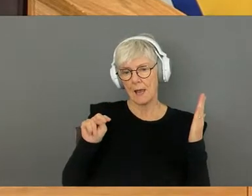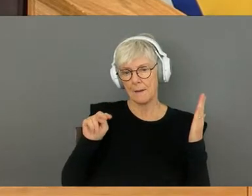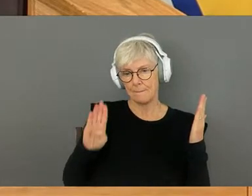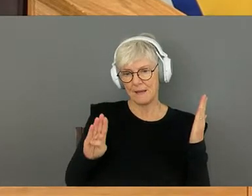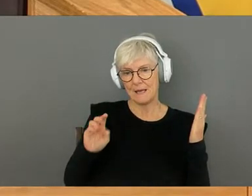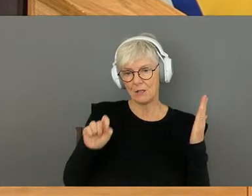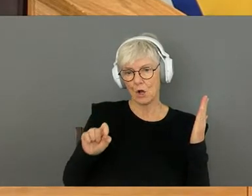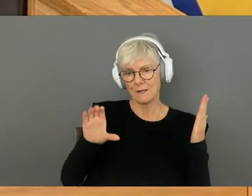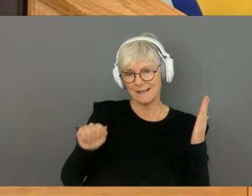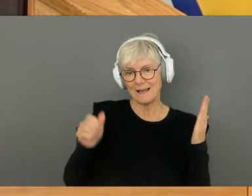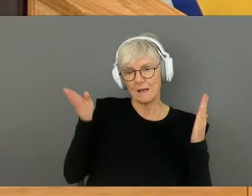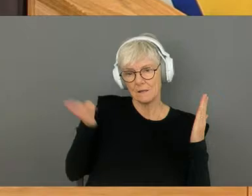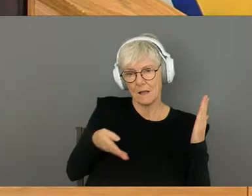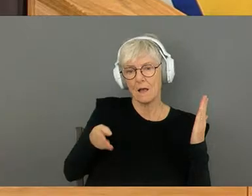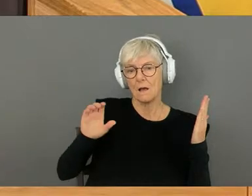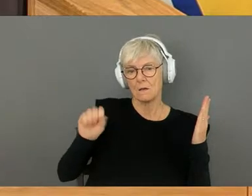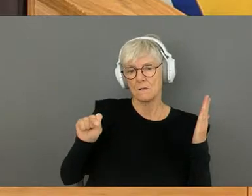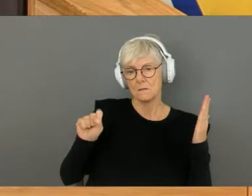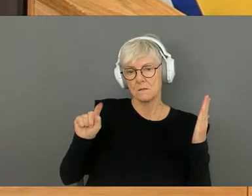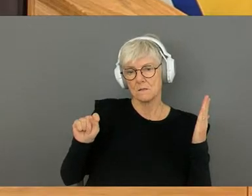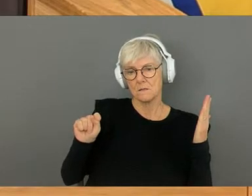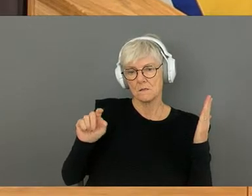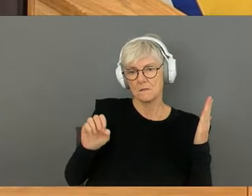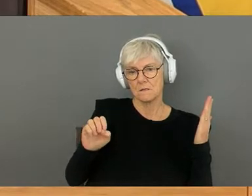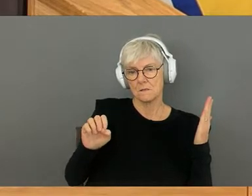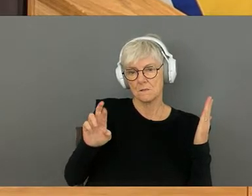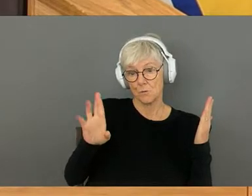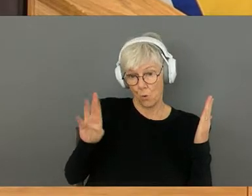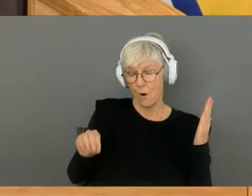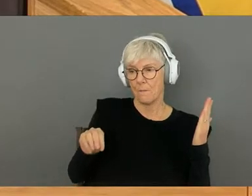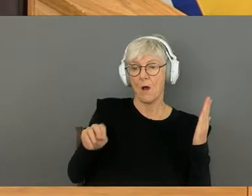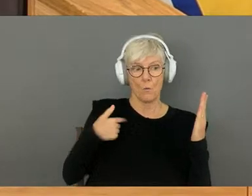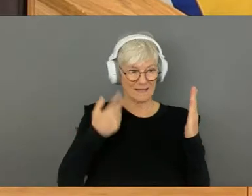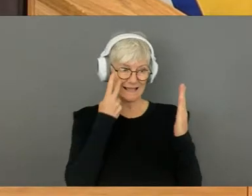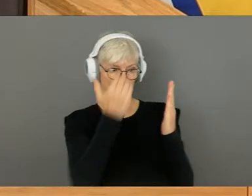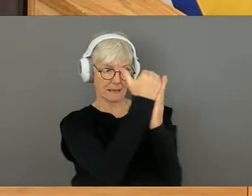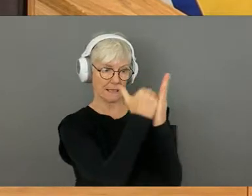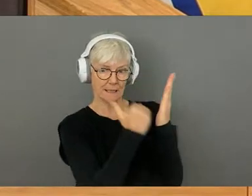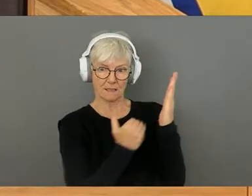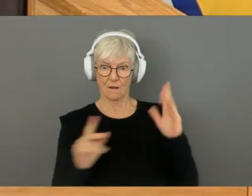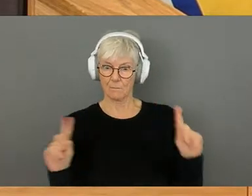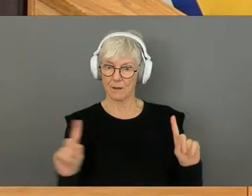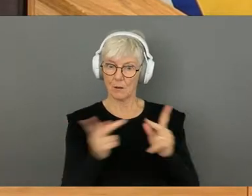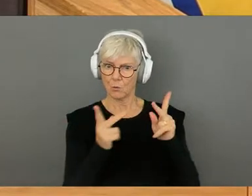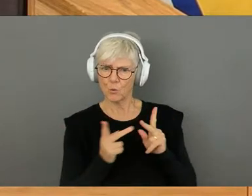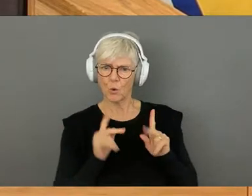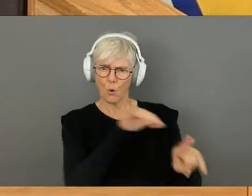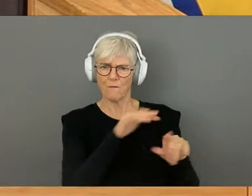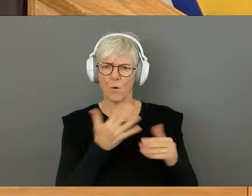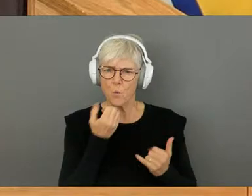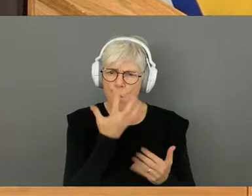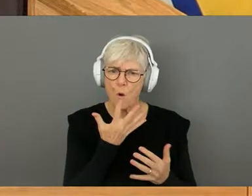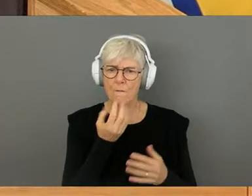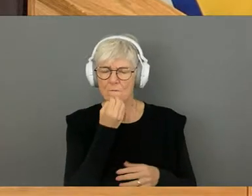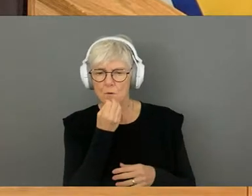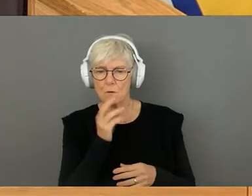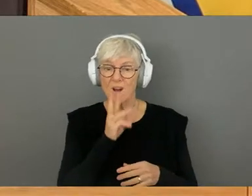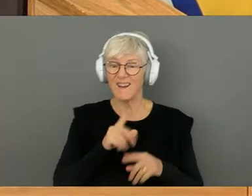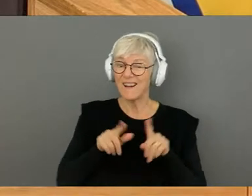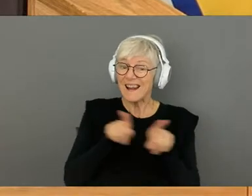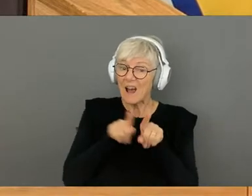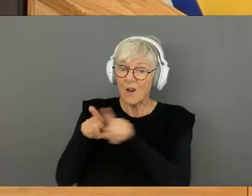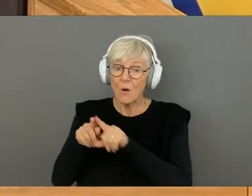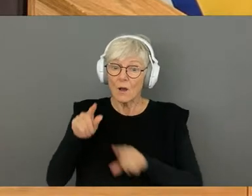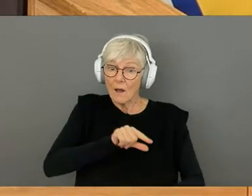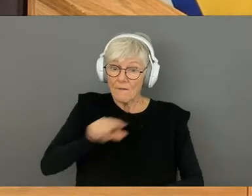gnb.ca/storm. I'm sure that many of you are wondering about disaster financial assistance. To have a